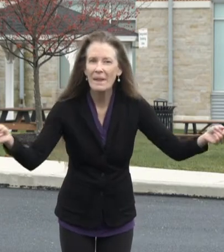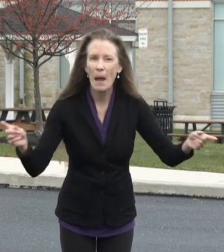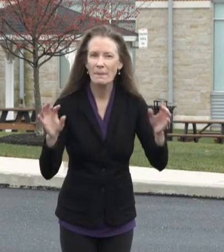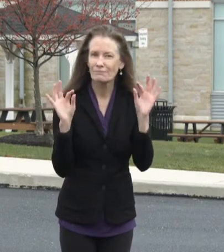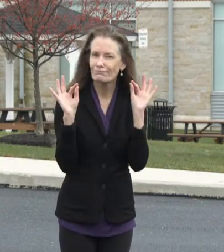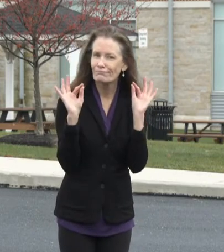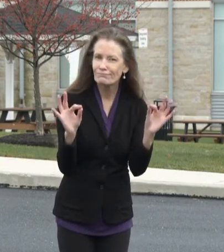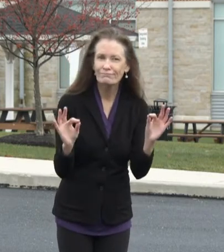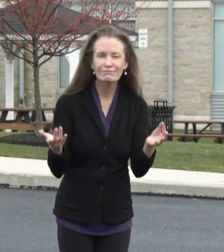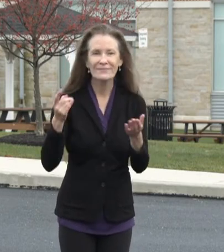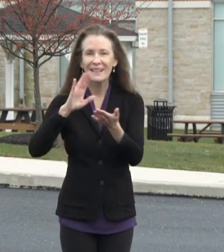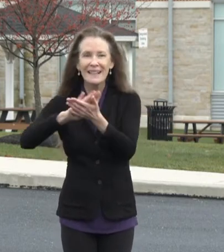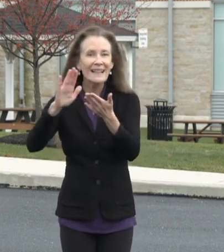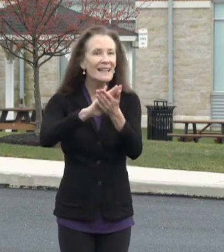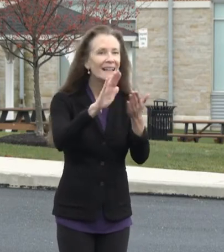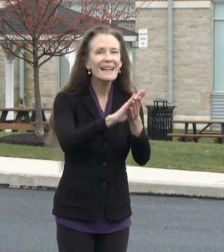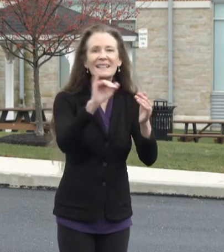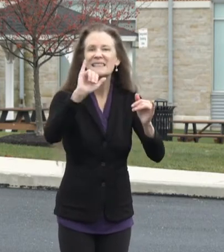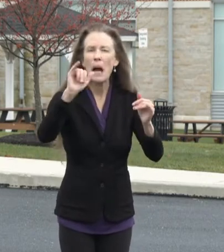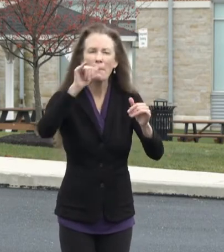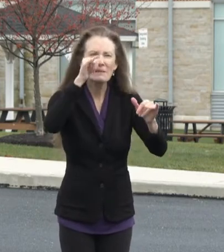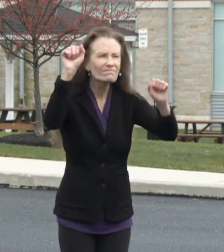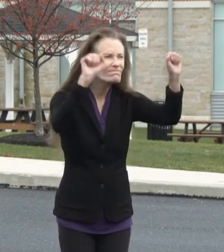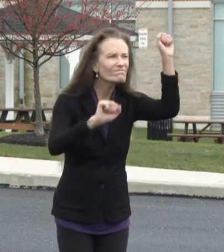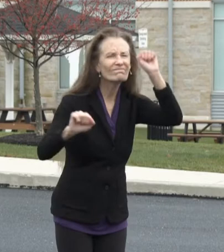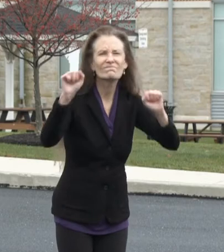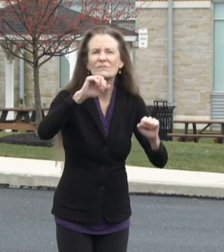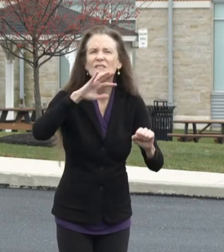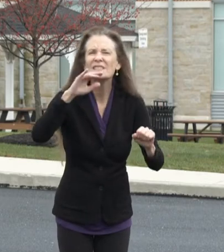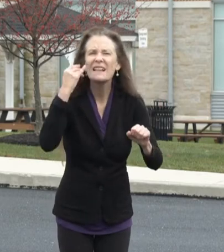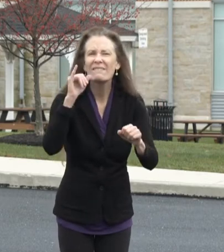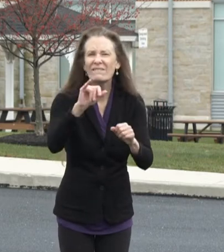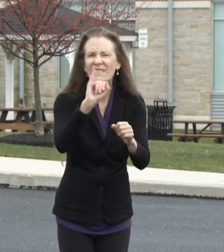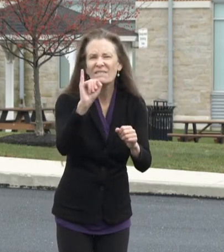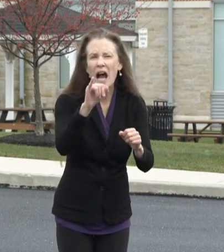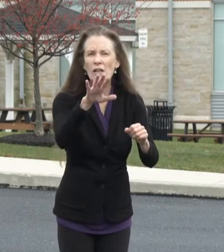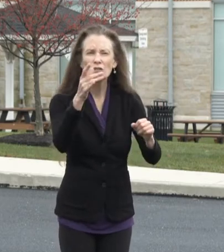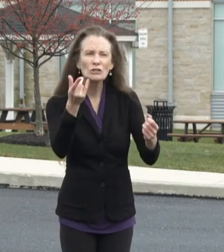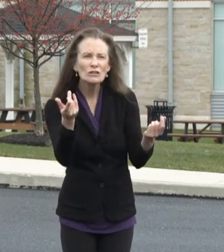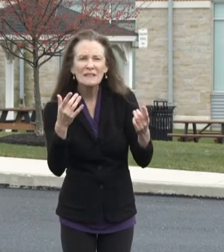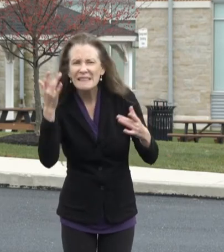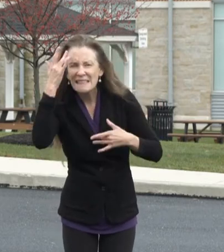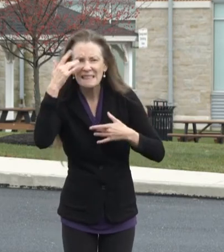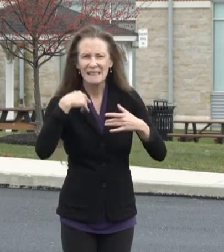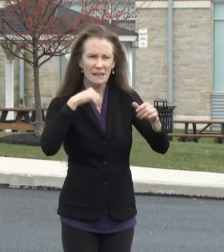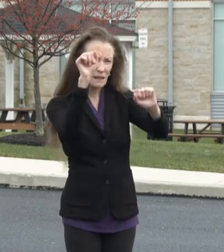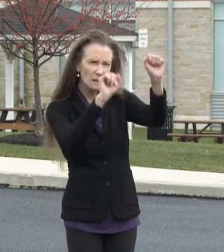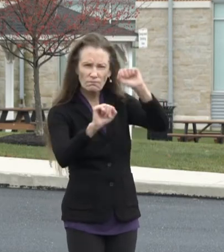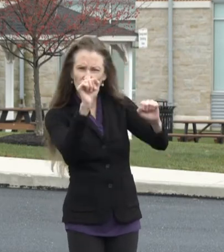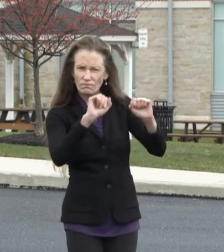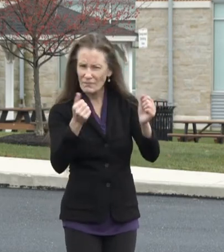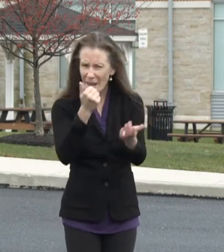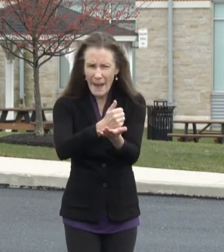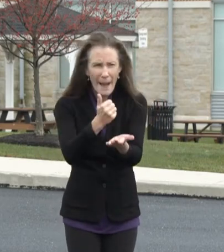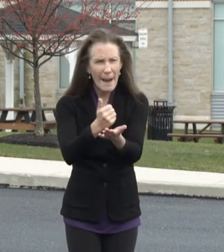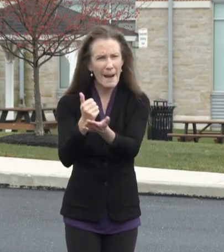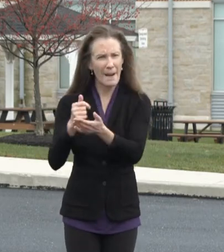surfaces, and labeling residents' personal belongings for safekeeping while the residents are temporarily moved